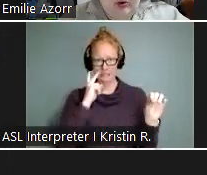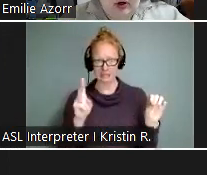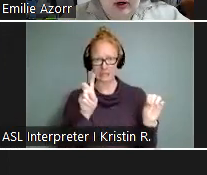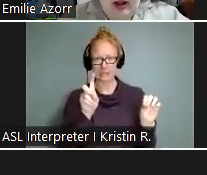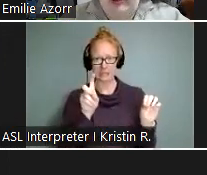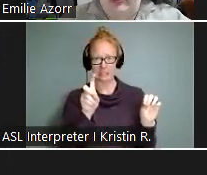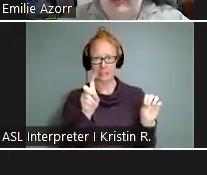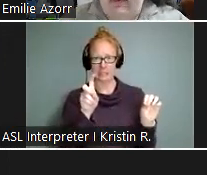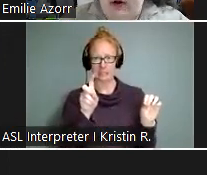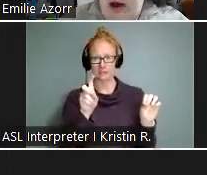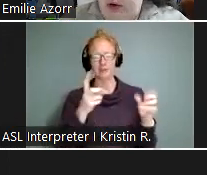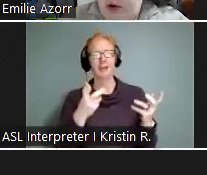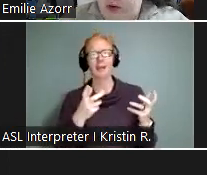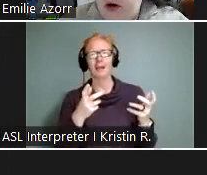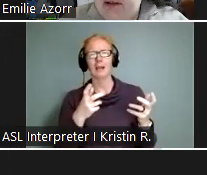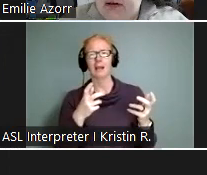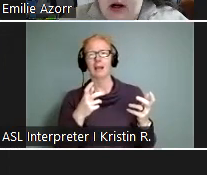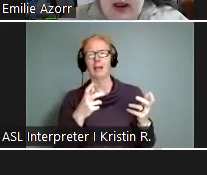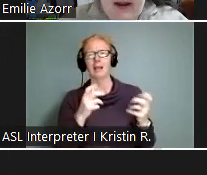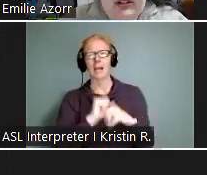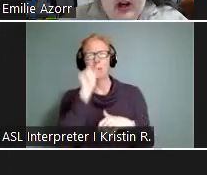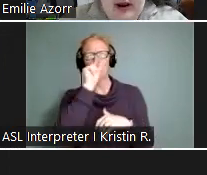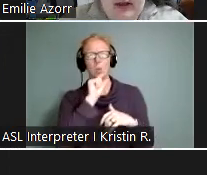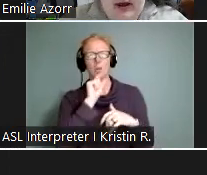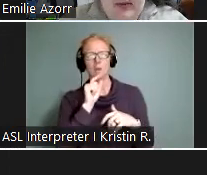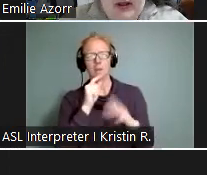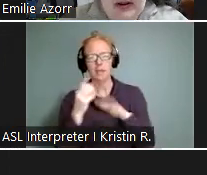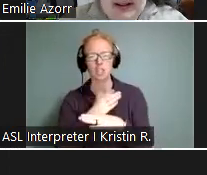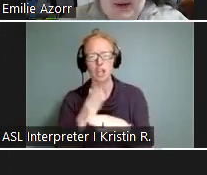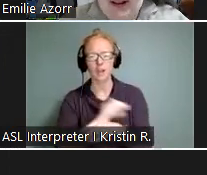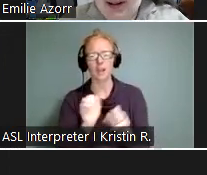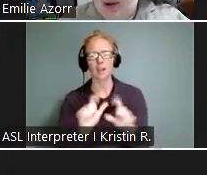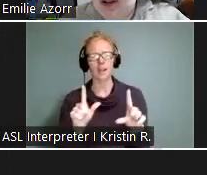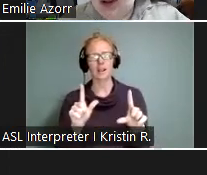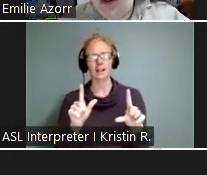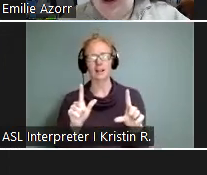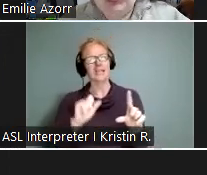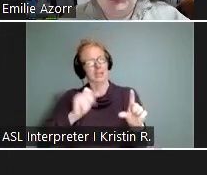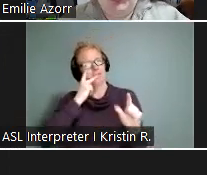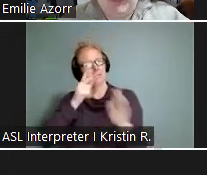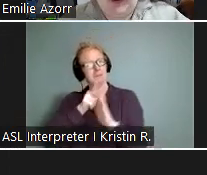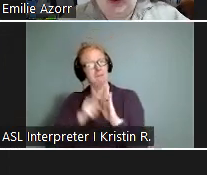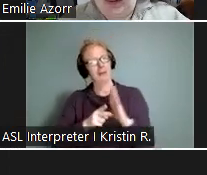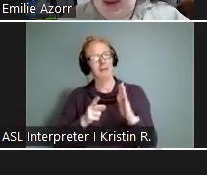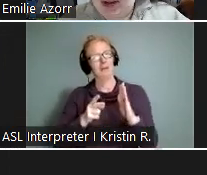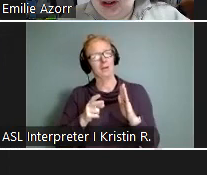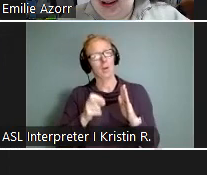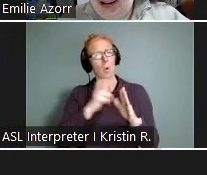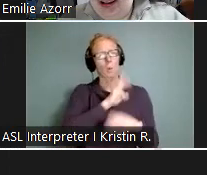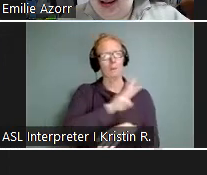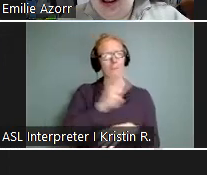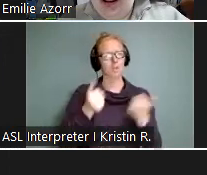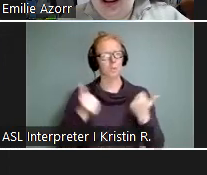The tool, or I never know how Google works. Or am I sharing can you see the policy and procedure review tool, or are you back on the web